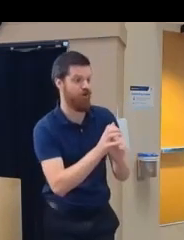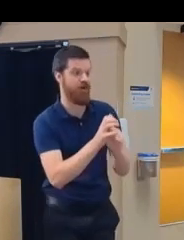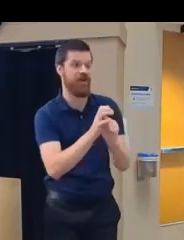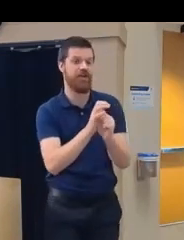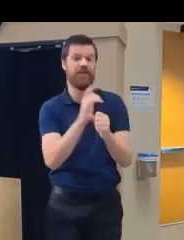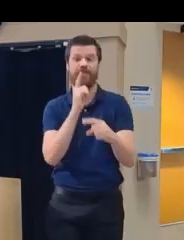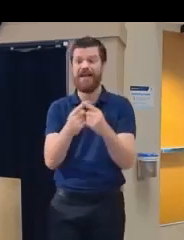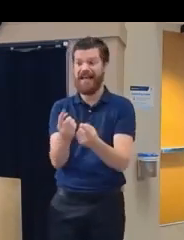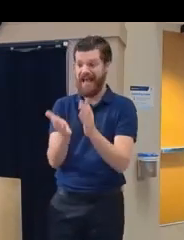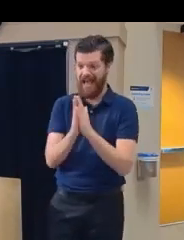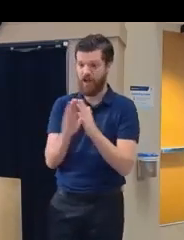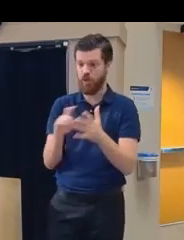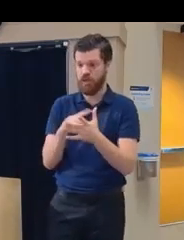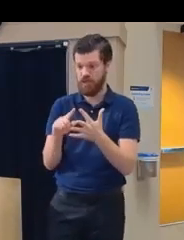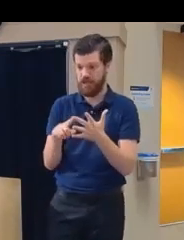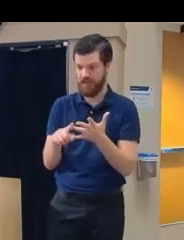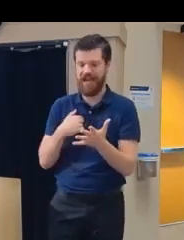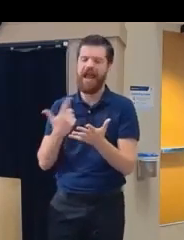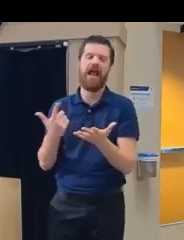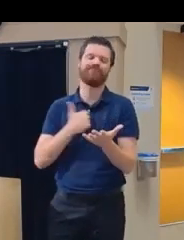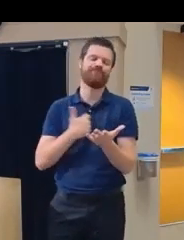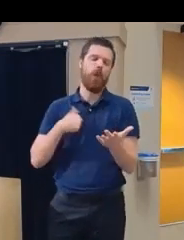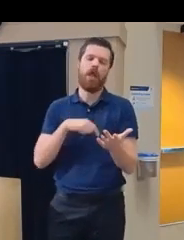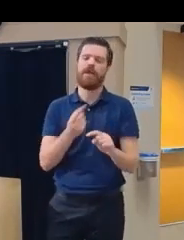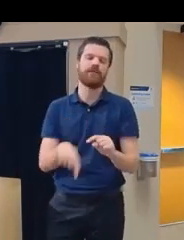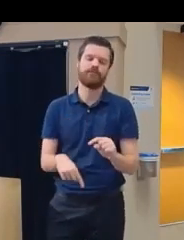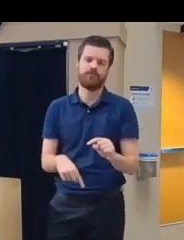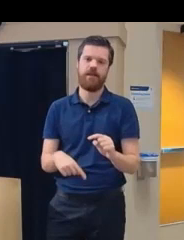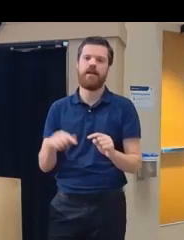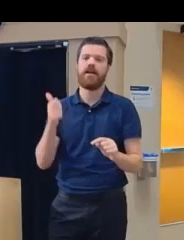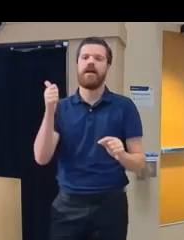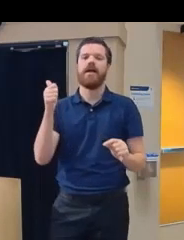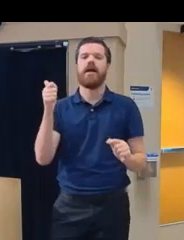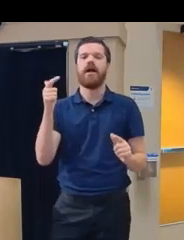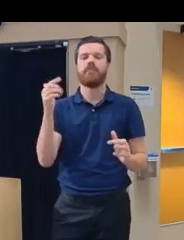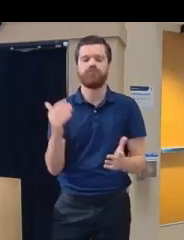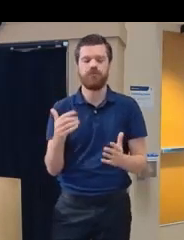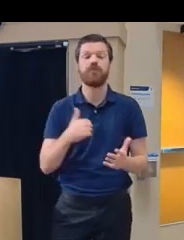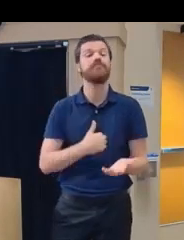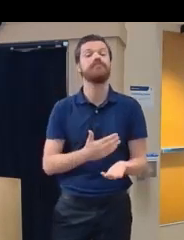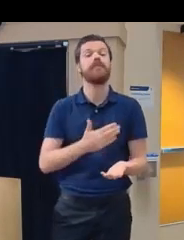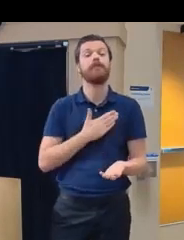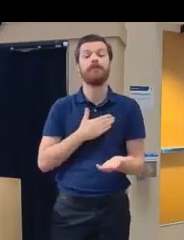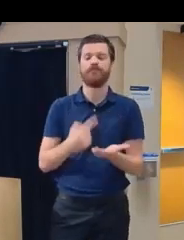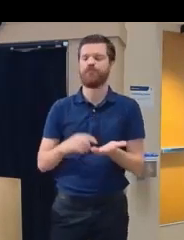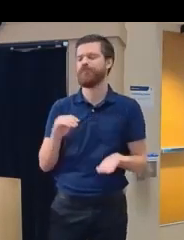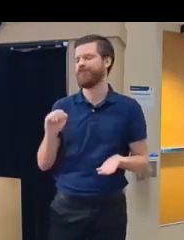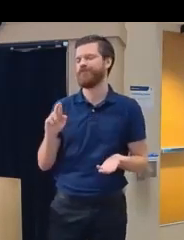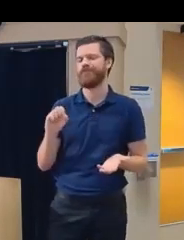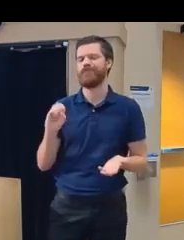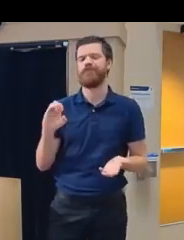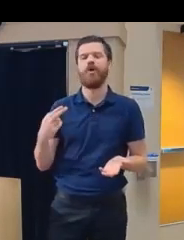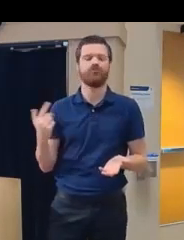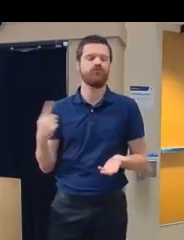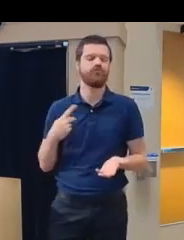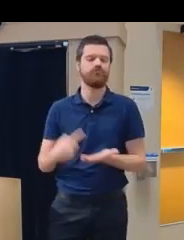and you're asking us to do all this stuff and we can't do it. So I mean, I'm happy to talk about, like Marcia and I were talking about kind of